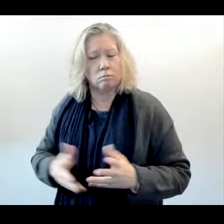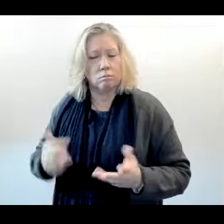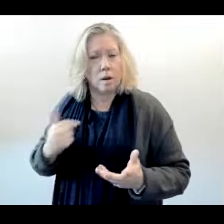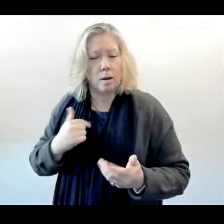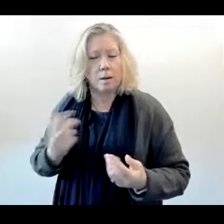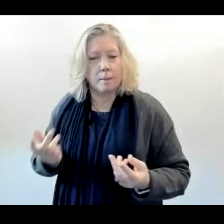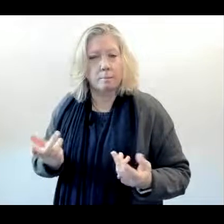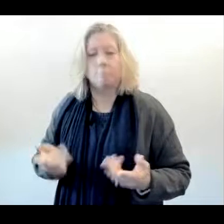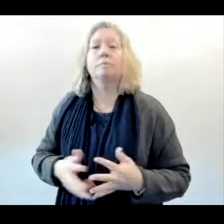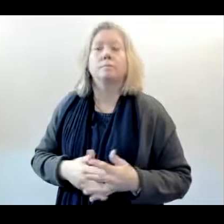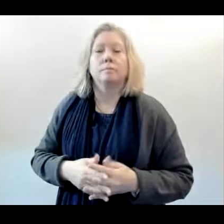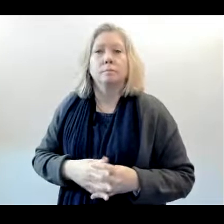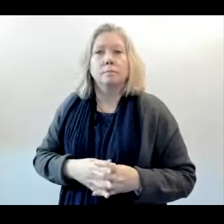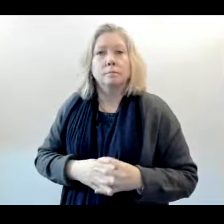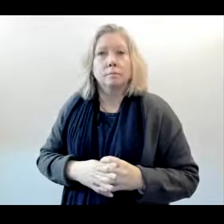to